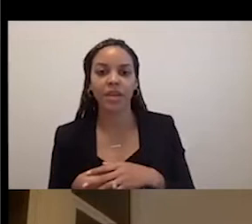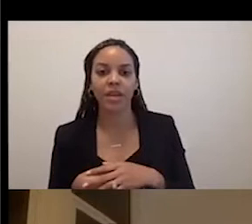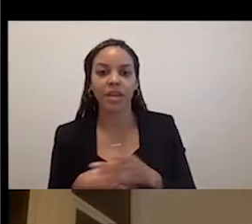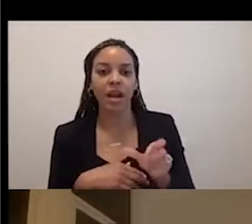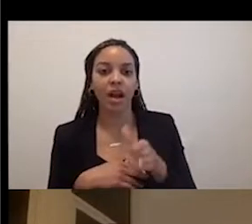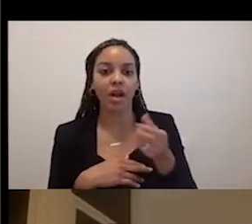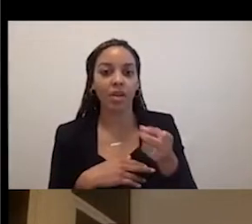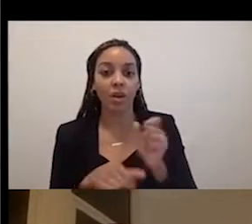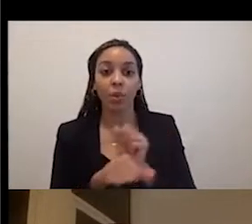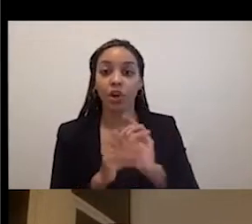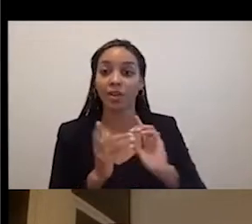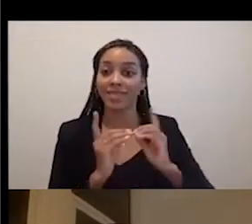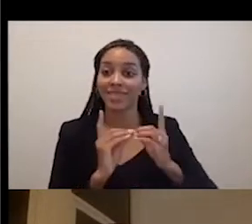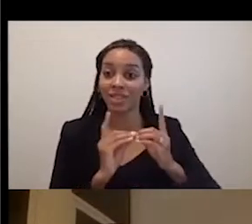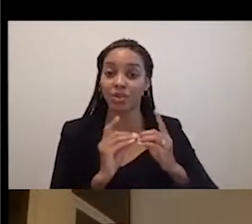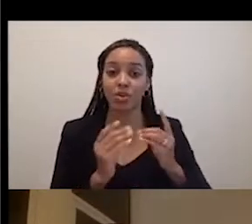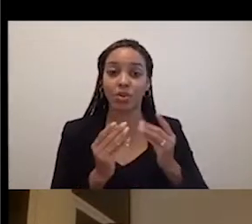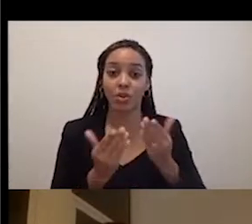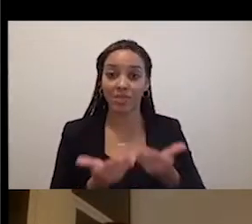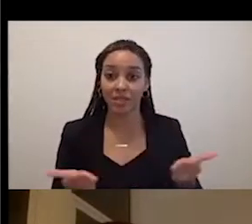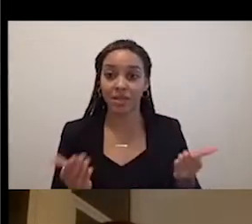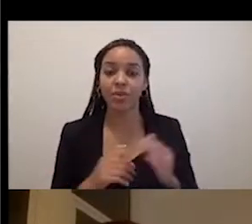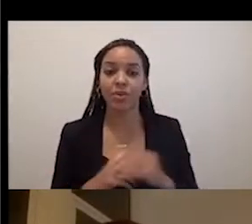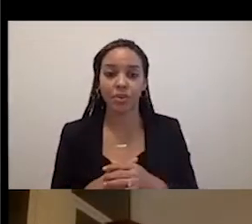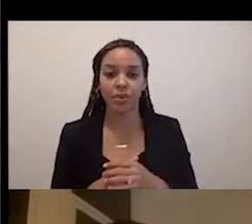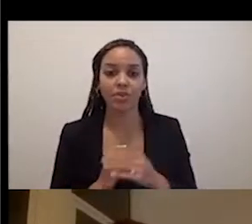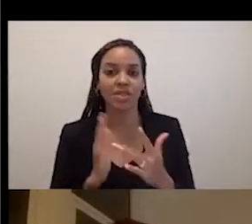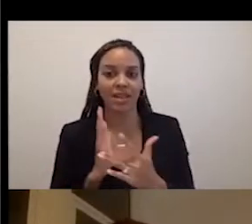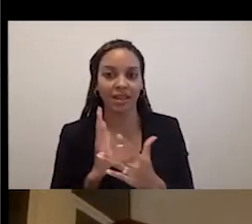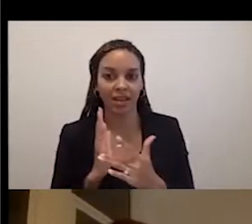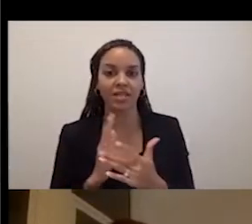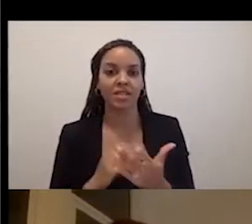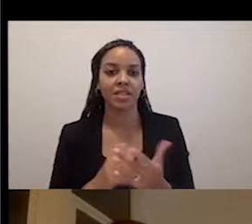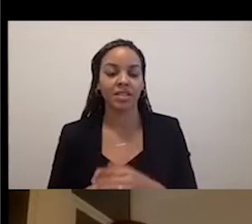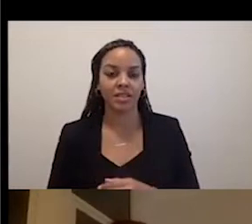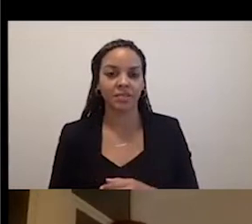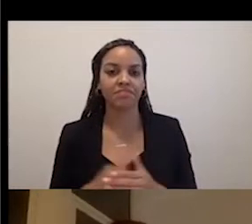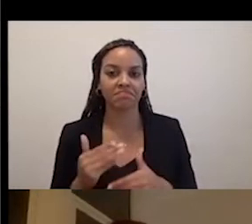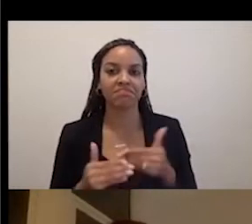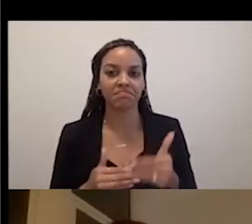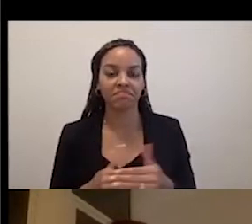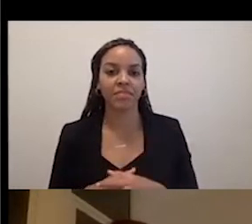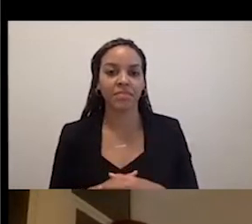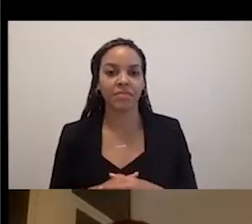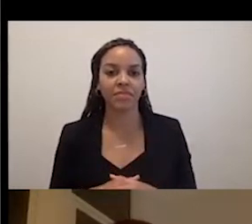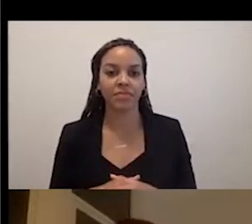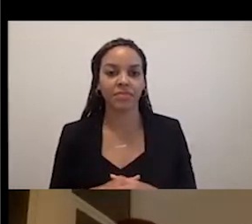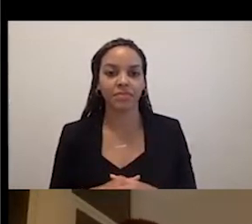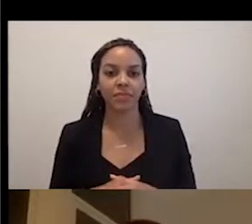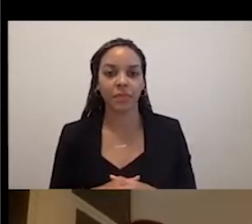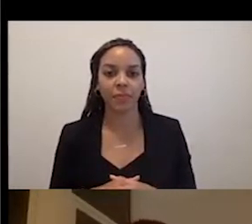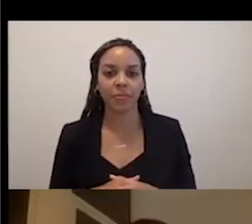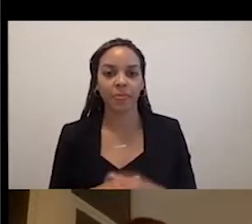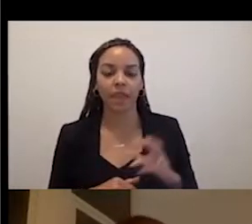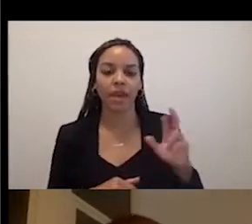between also digital and kind of material technologies. Next. Razia